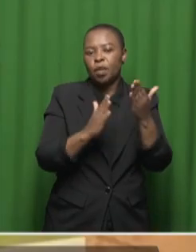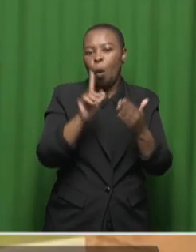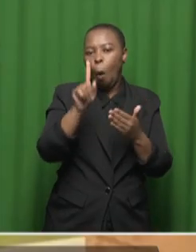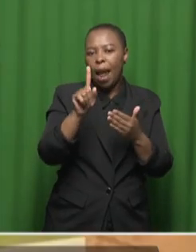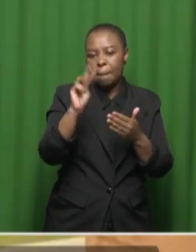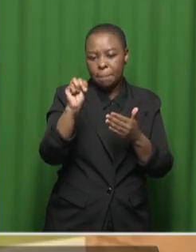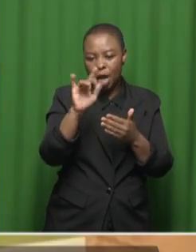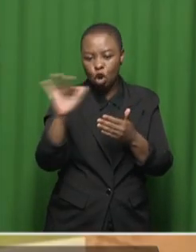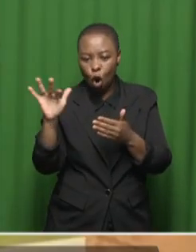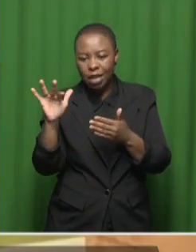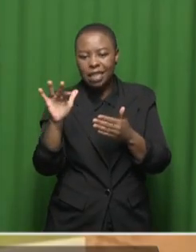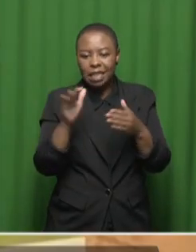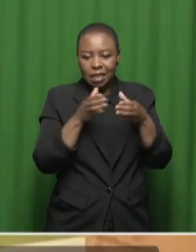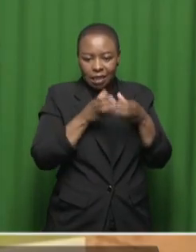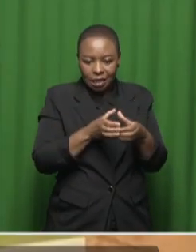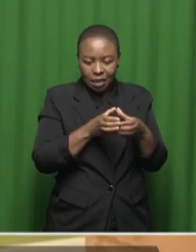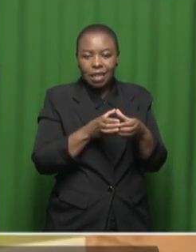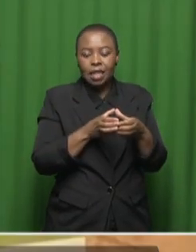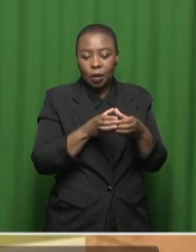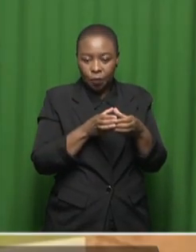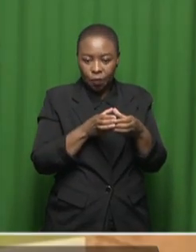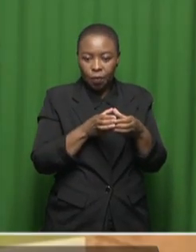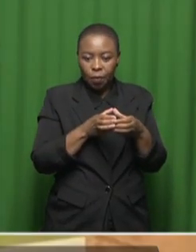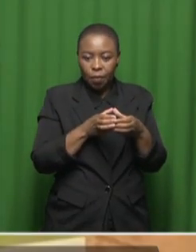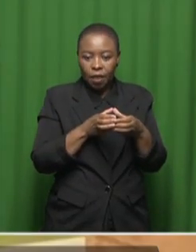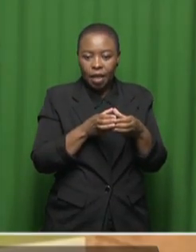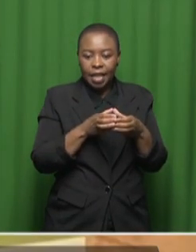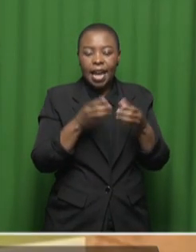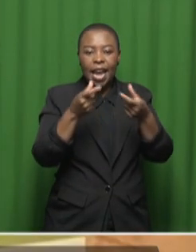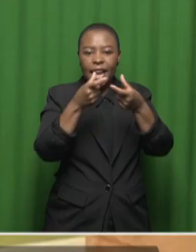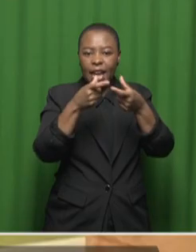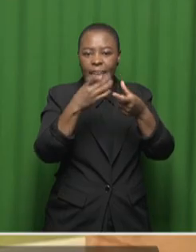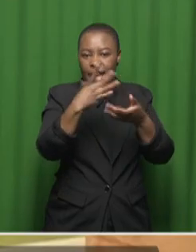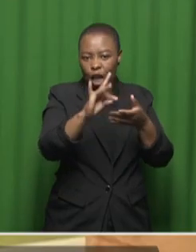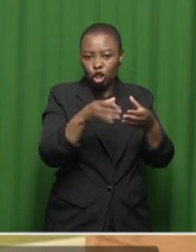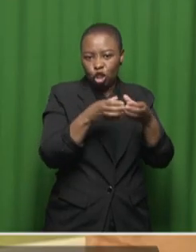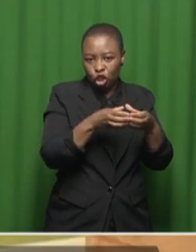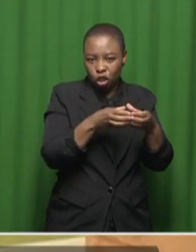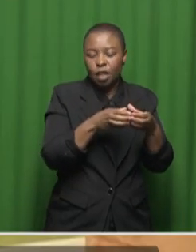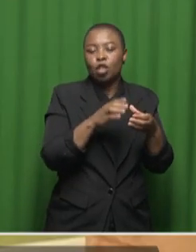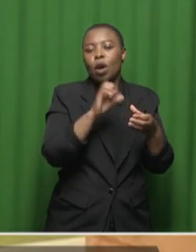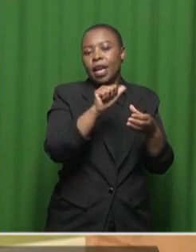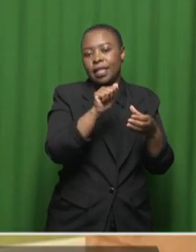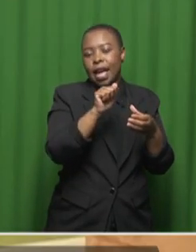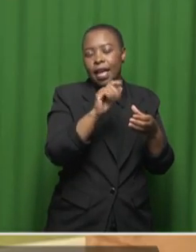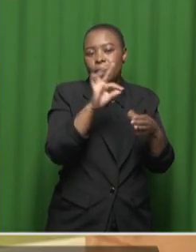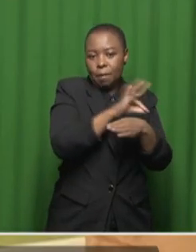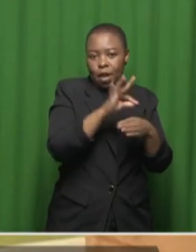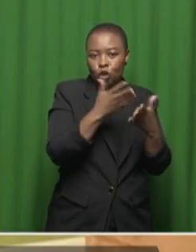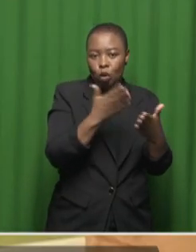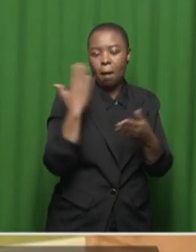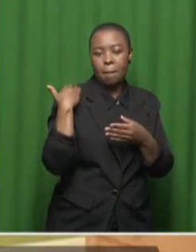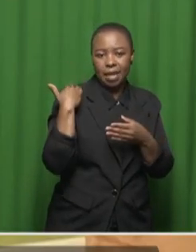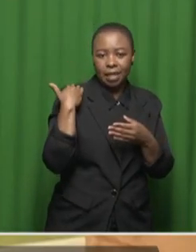to, that's allocated to one-hand catch, the 1 million hand catch. So that's something that CSA has always been done in the past, and it's